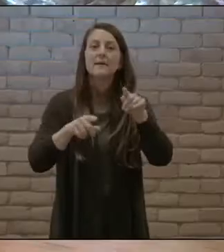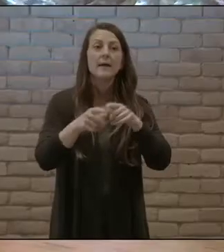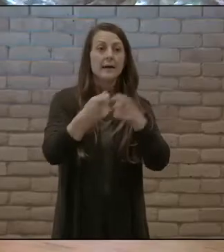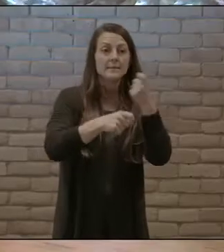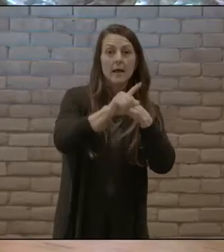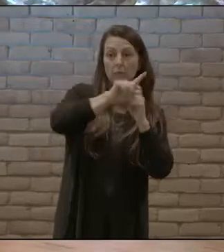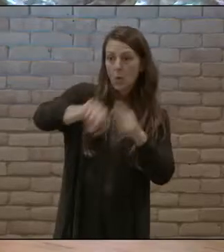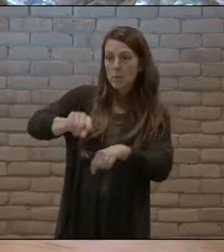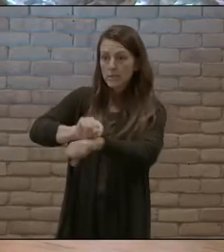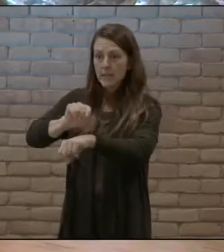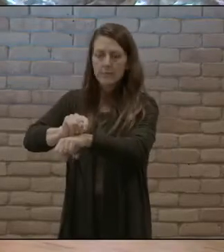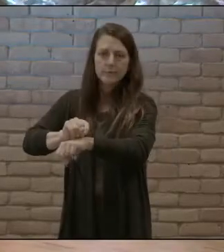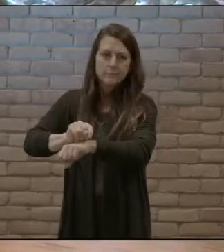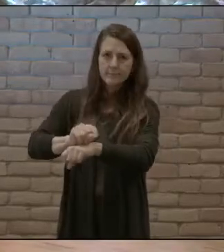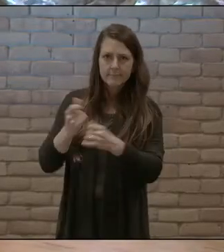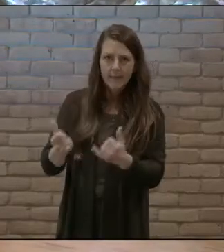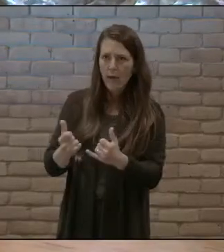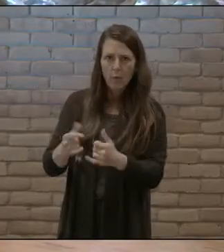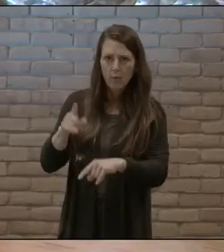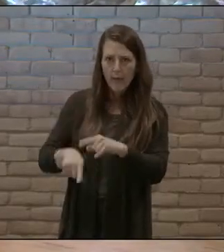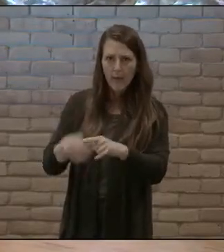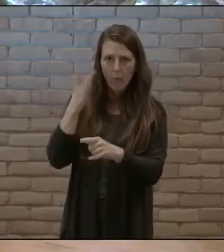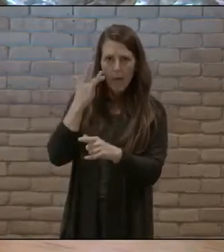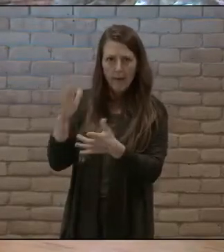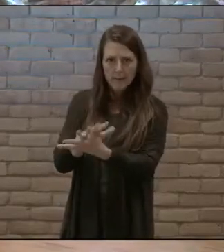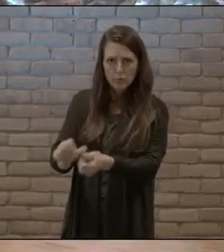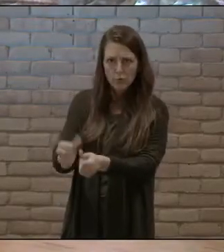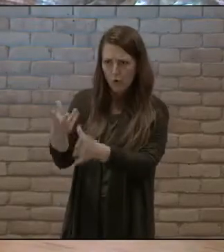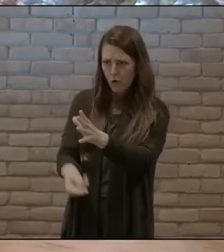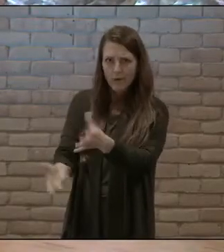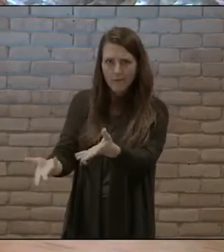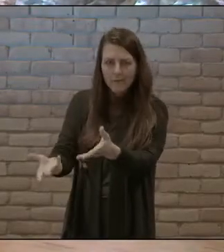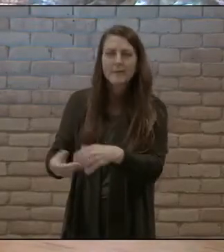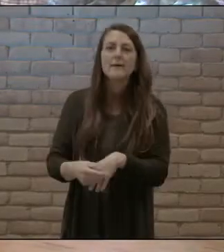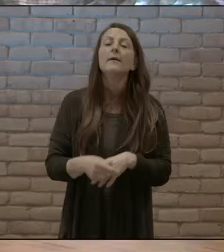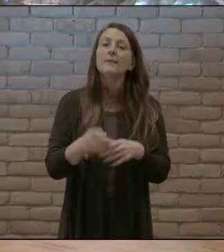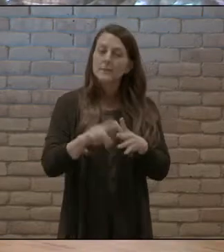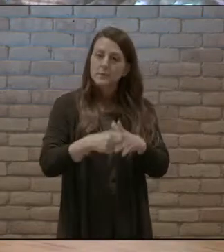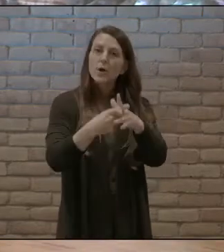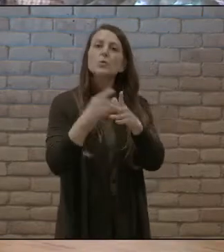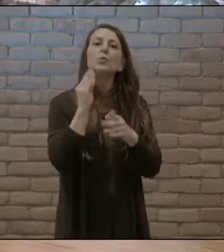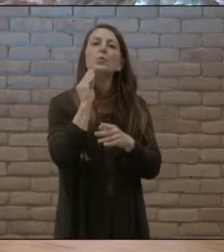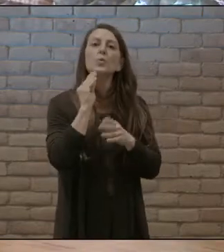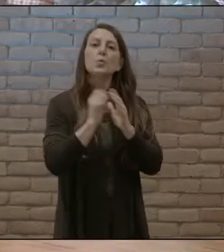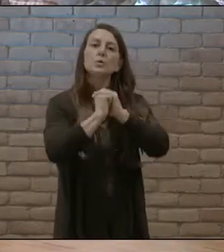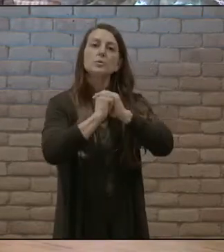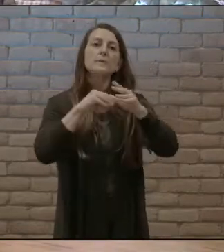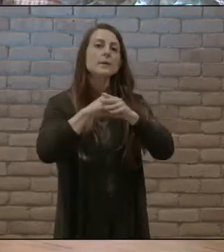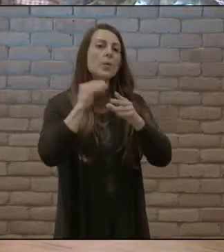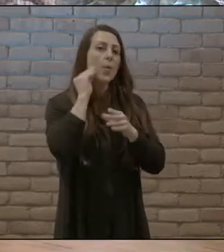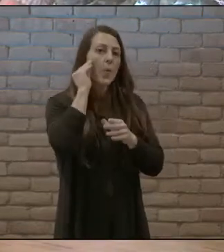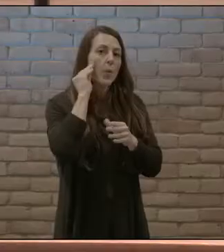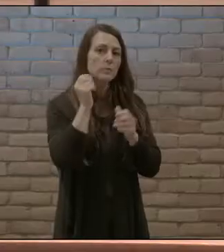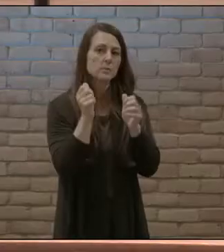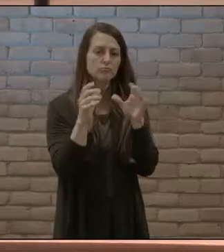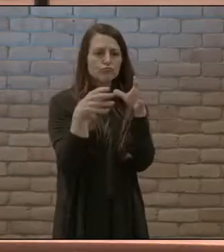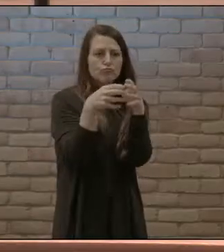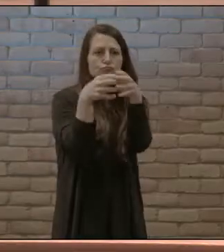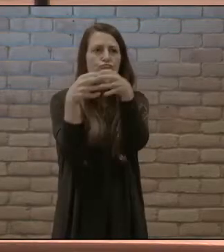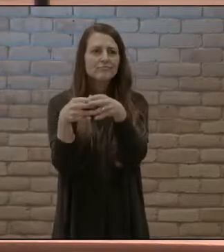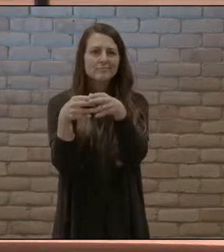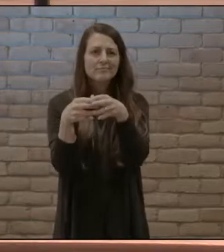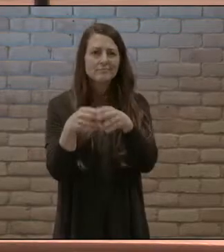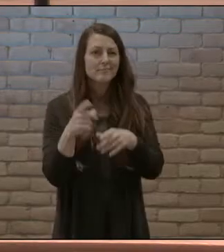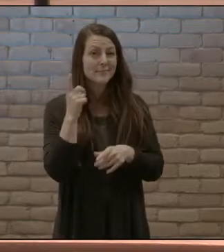going to the temple, which they couldn't do, it was destroyed, they started to worship in homes with one another. Sound